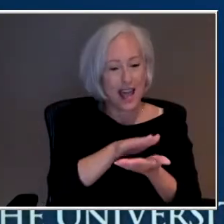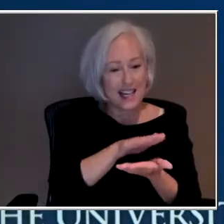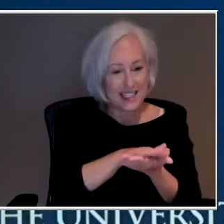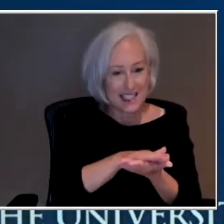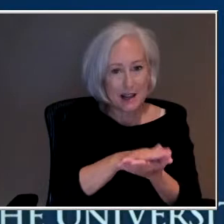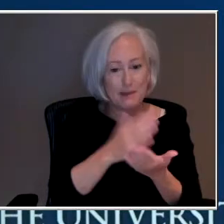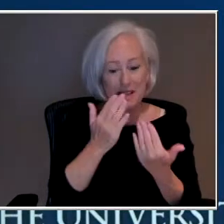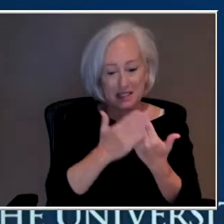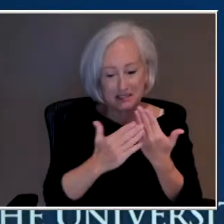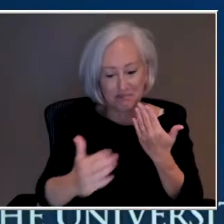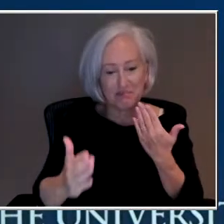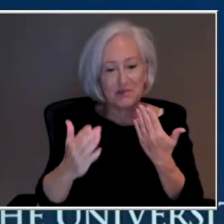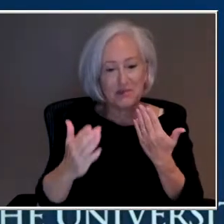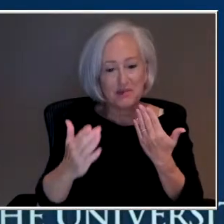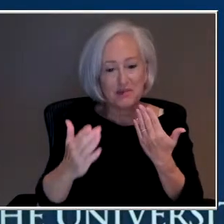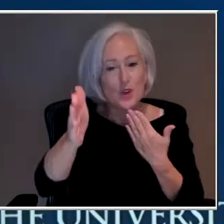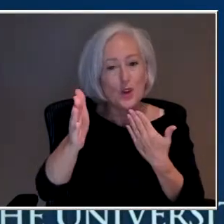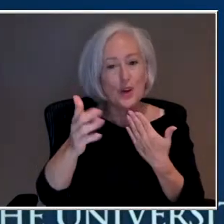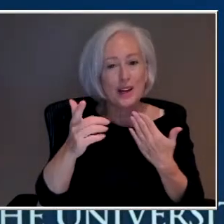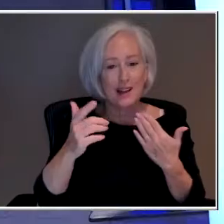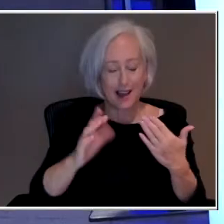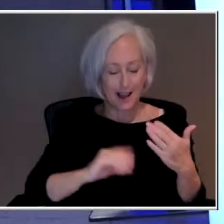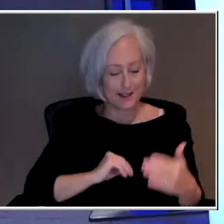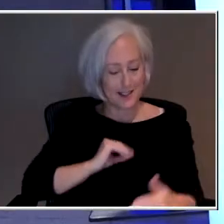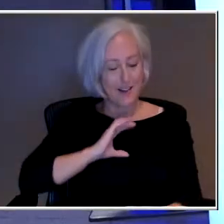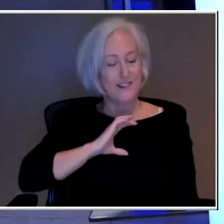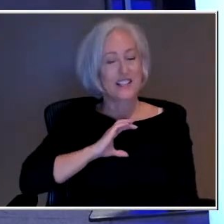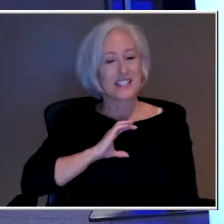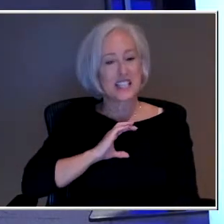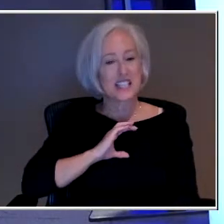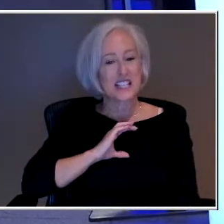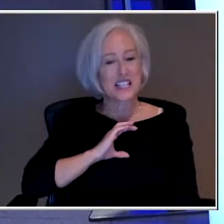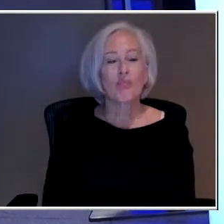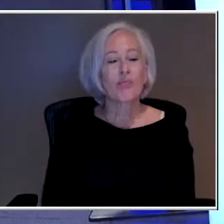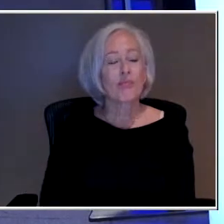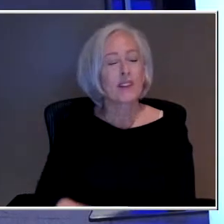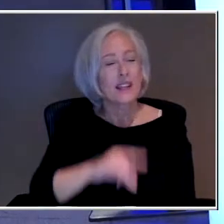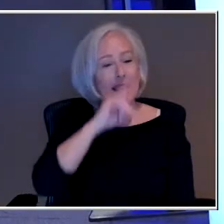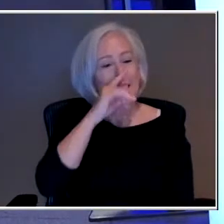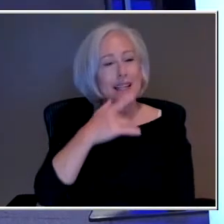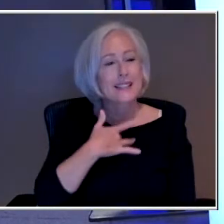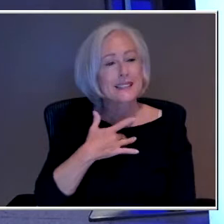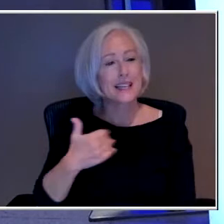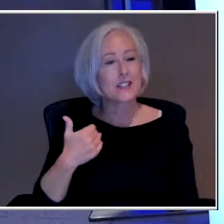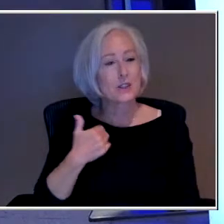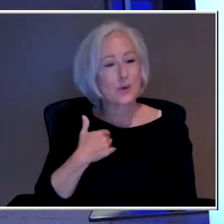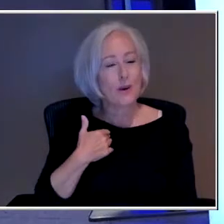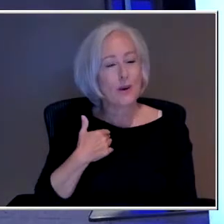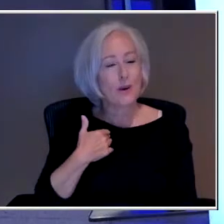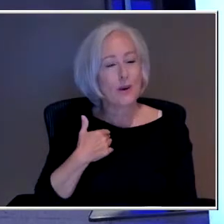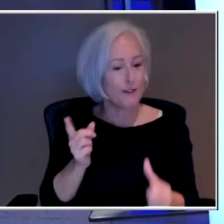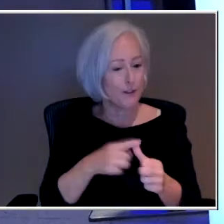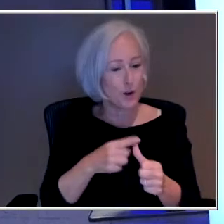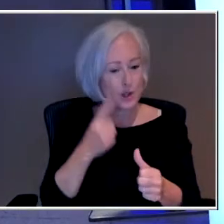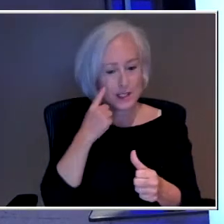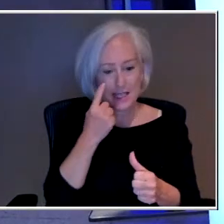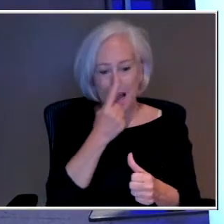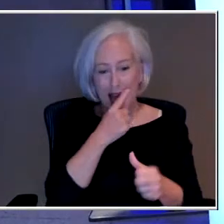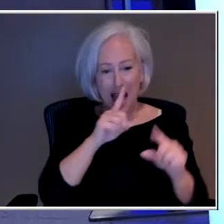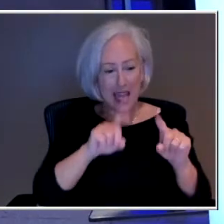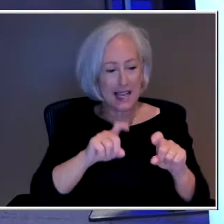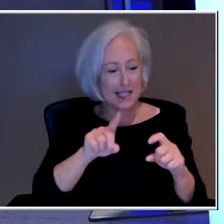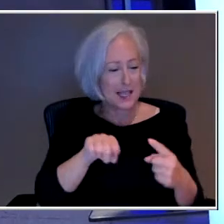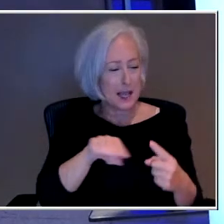It really covers a lot of territory. So when do kids get their eye exams? Are newborn babies getting them? Are we just getting them as they head